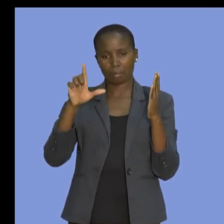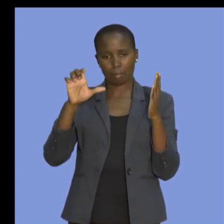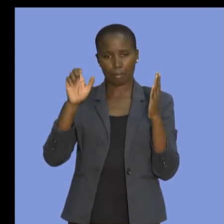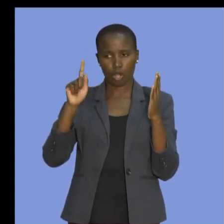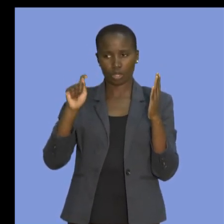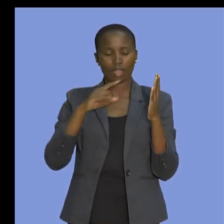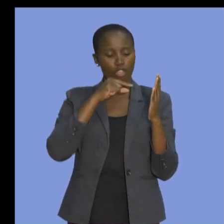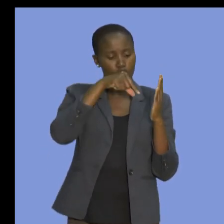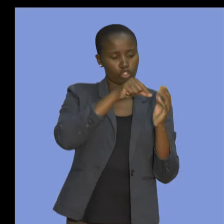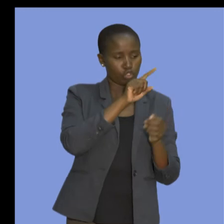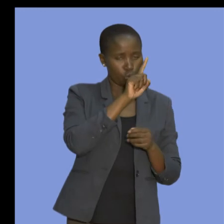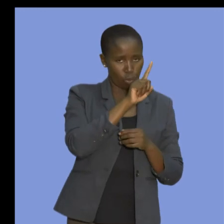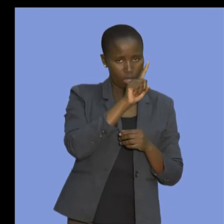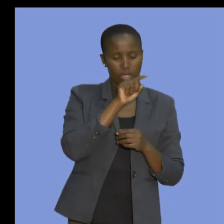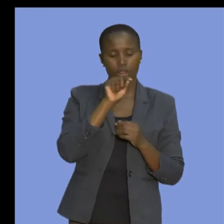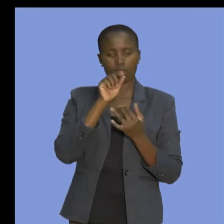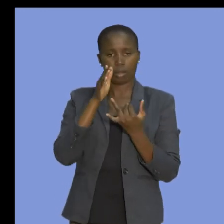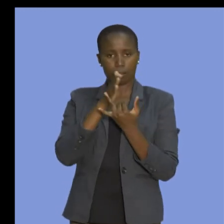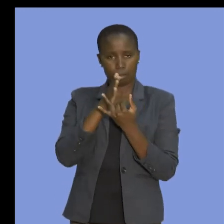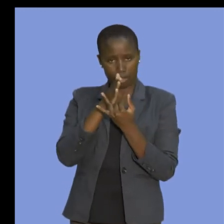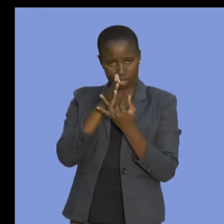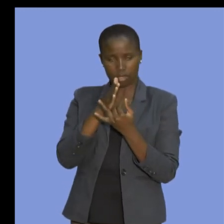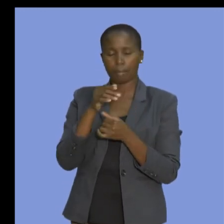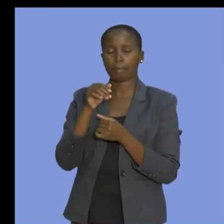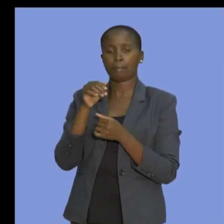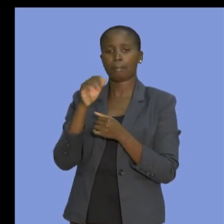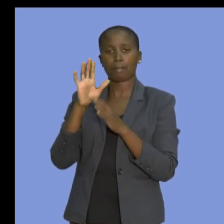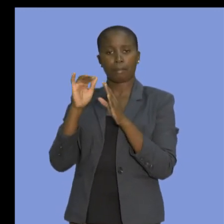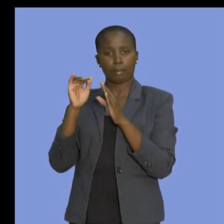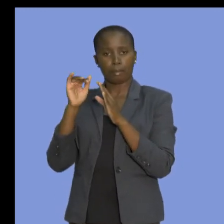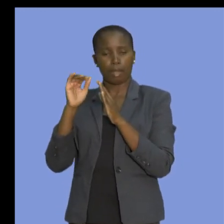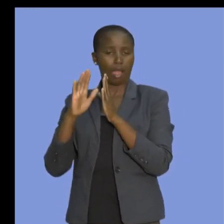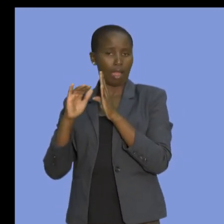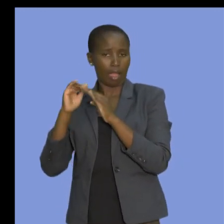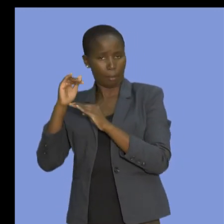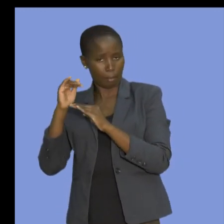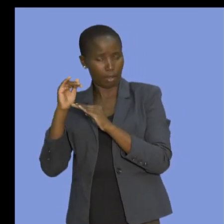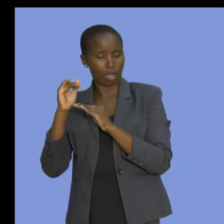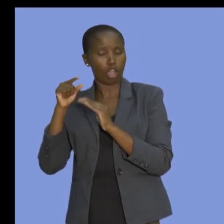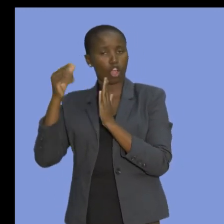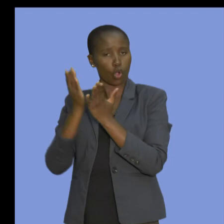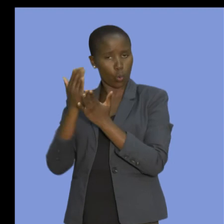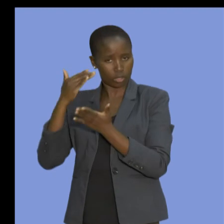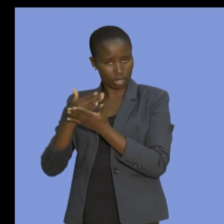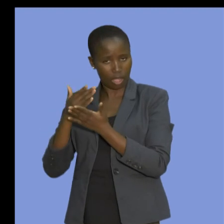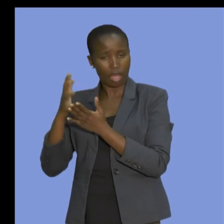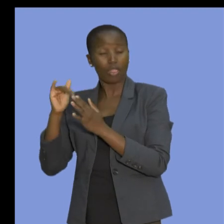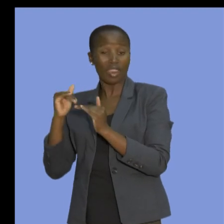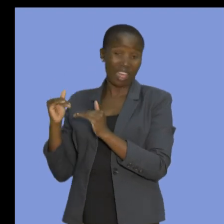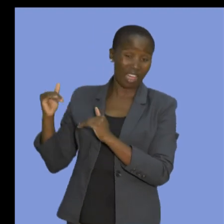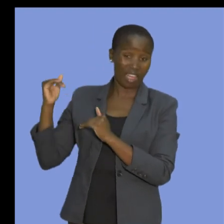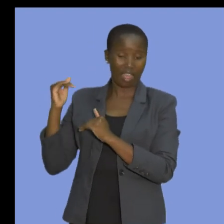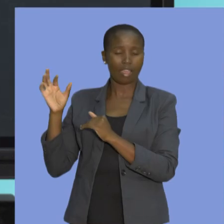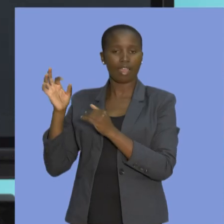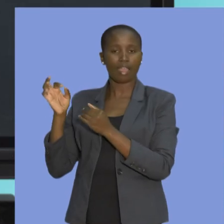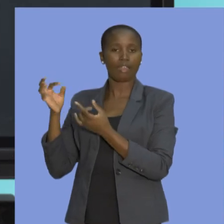median, upper quartile, highest value, and the lowest value, thus the whisker plot using